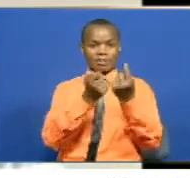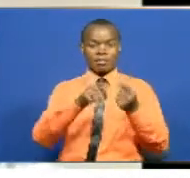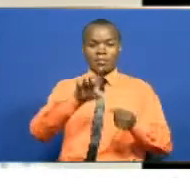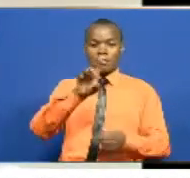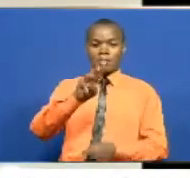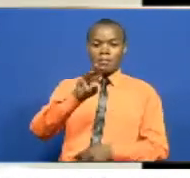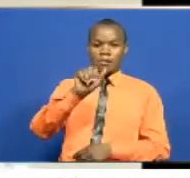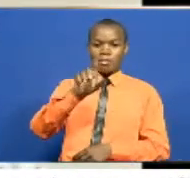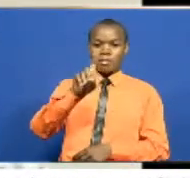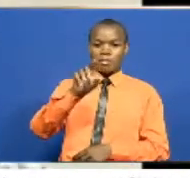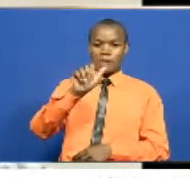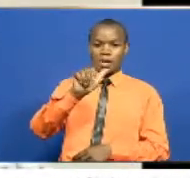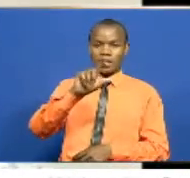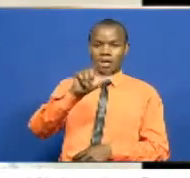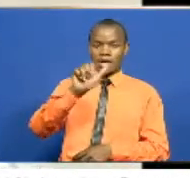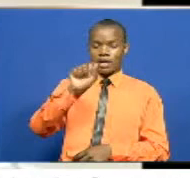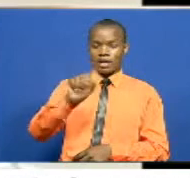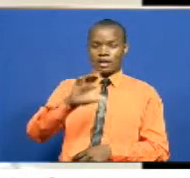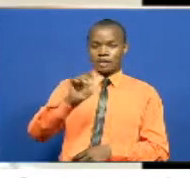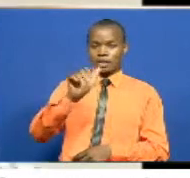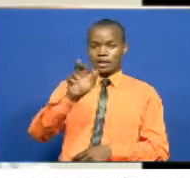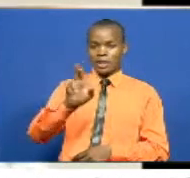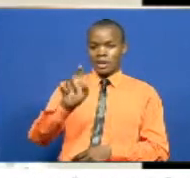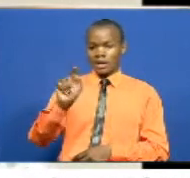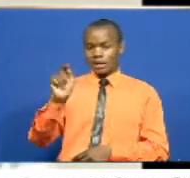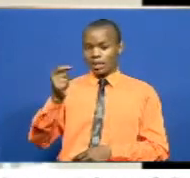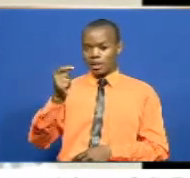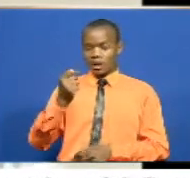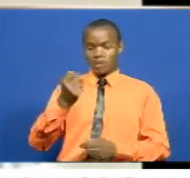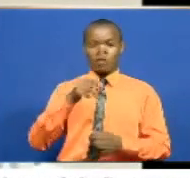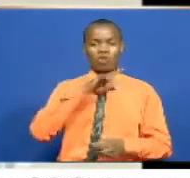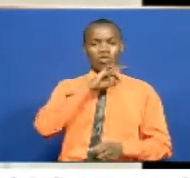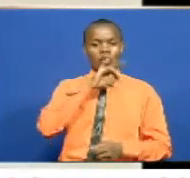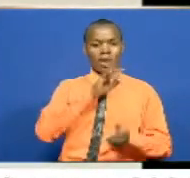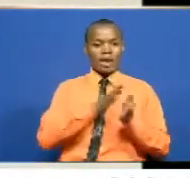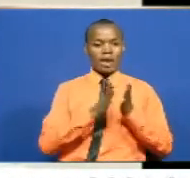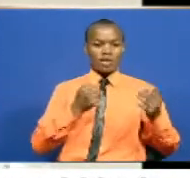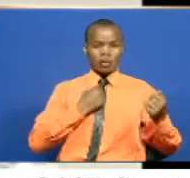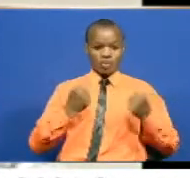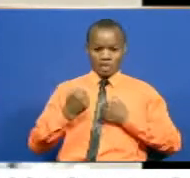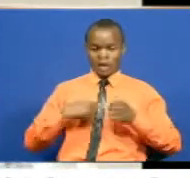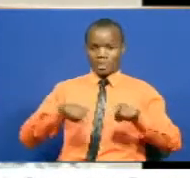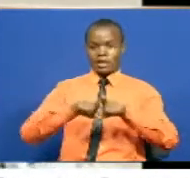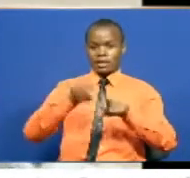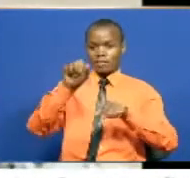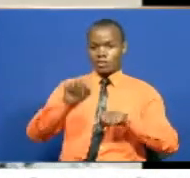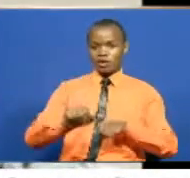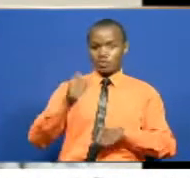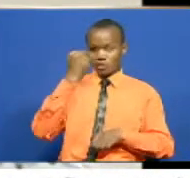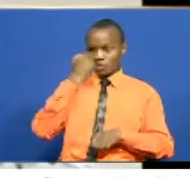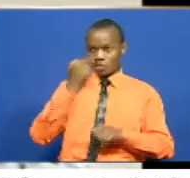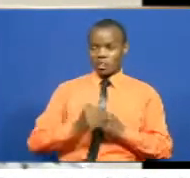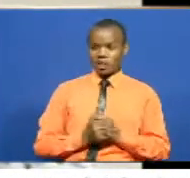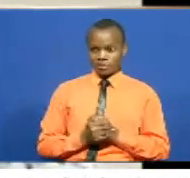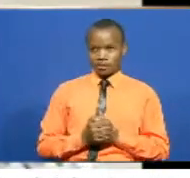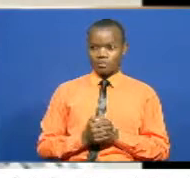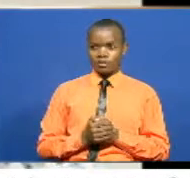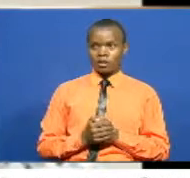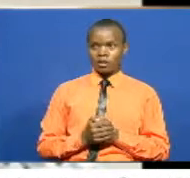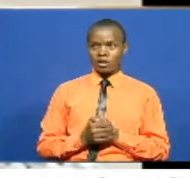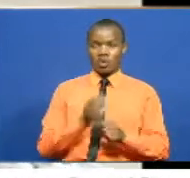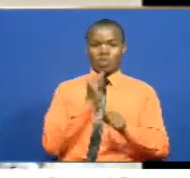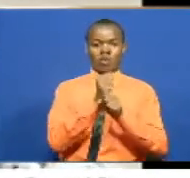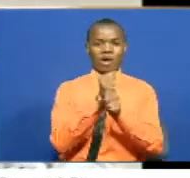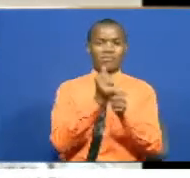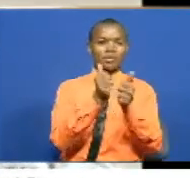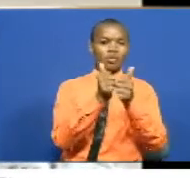from Kenya, teams from Uganda, Rwanda, South Sudan, they did well, they